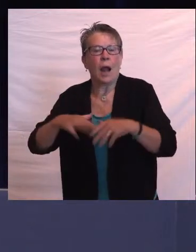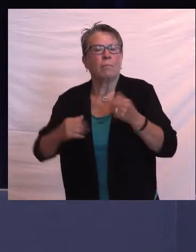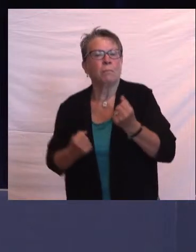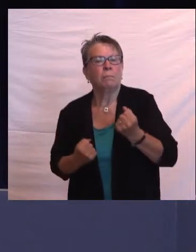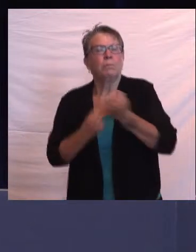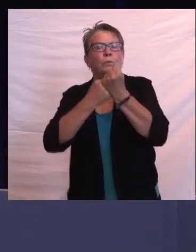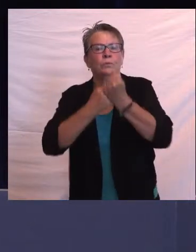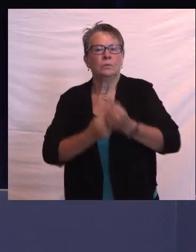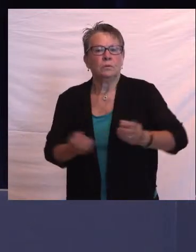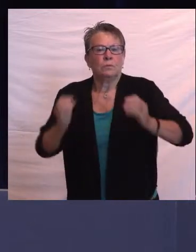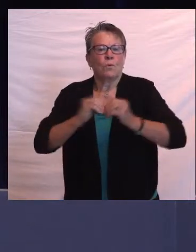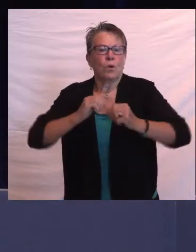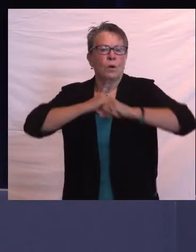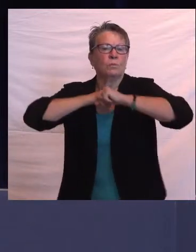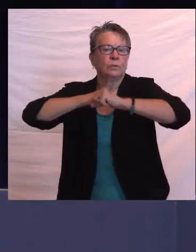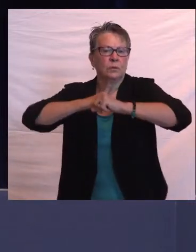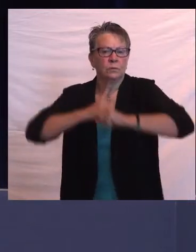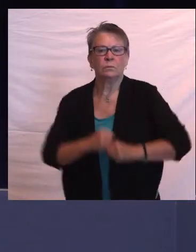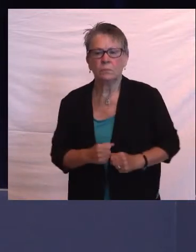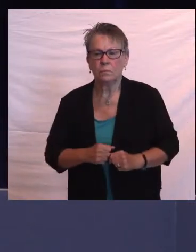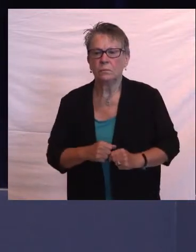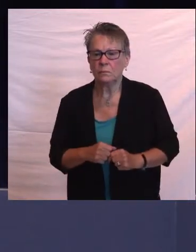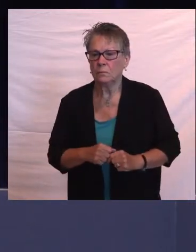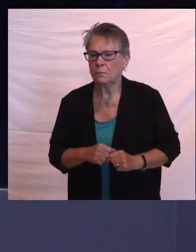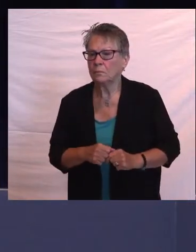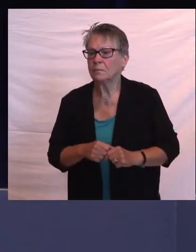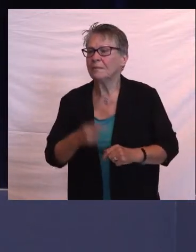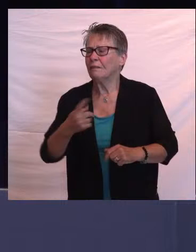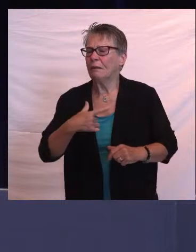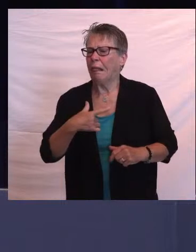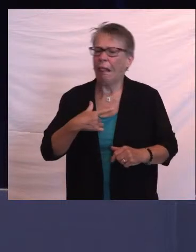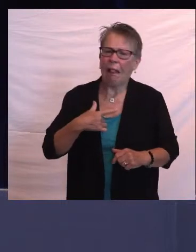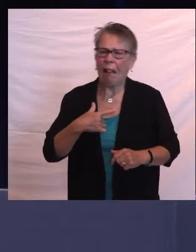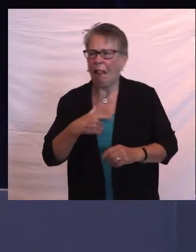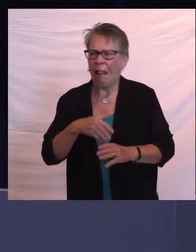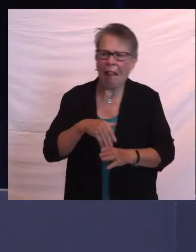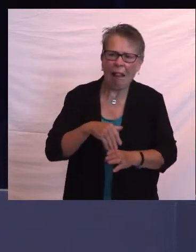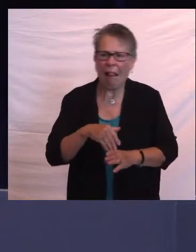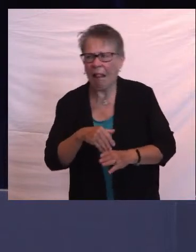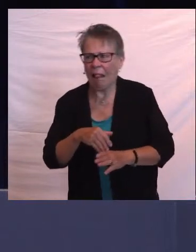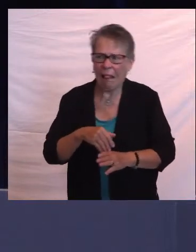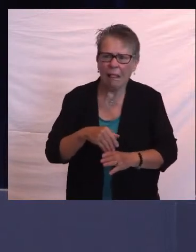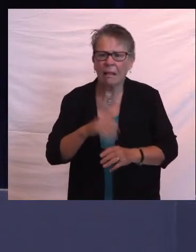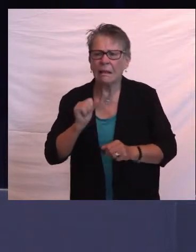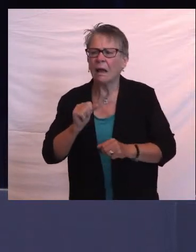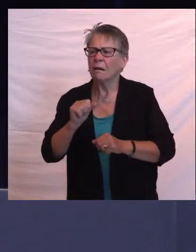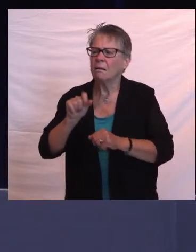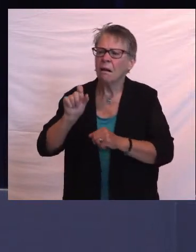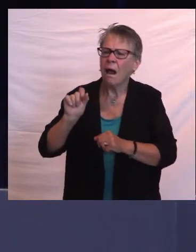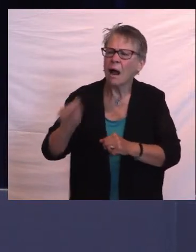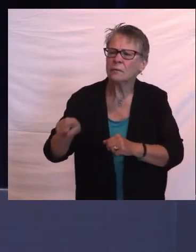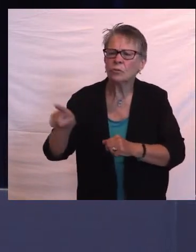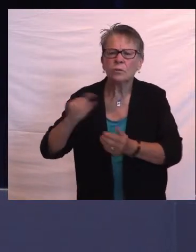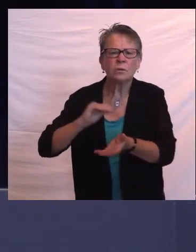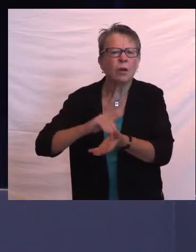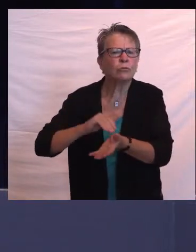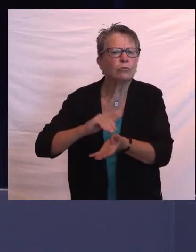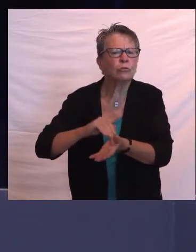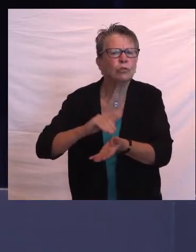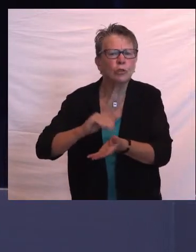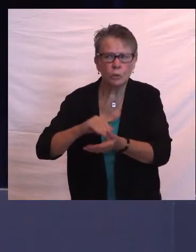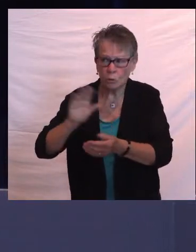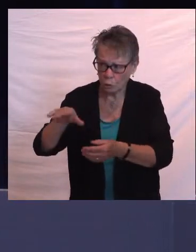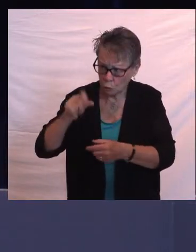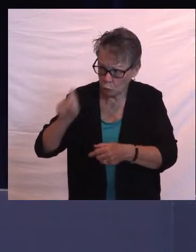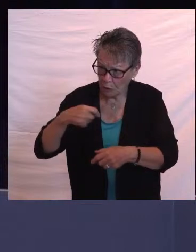of receiving the booster outweigh the risks. The CDC director, Dr. Rochelle Walensky, also added a